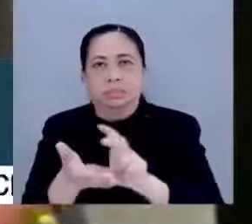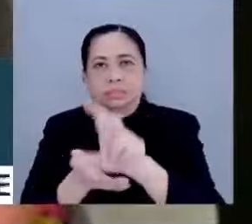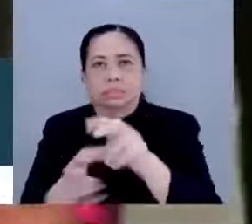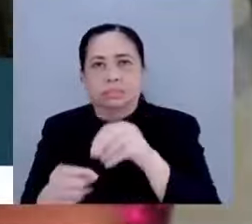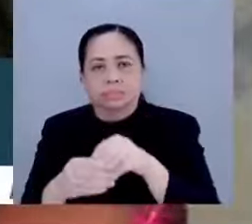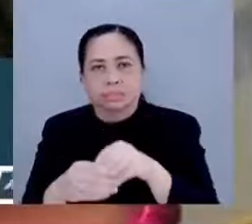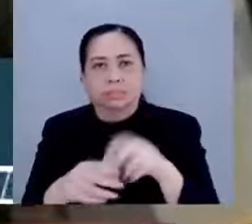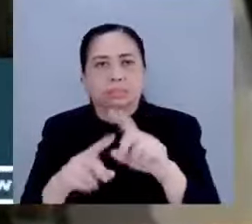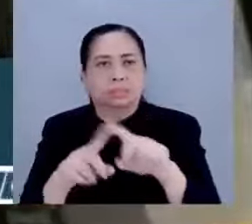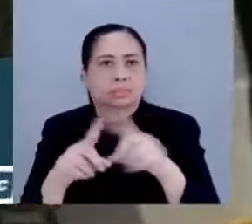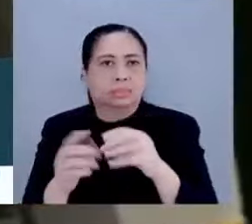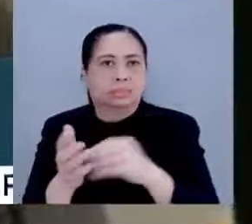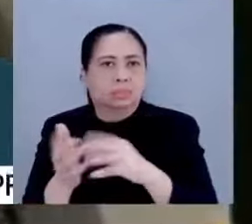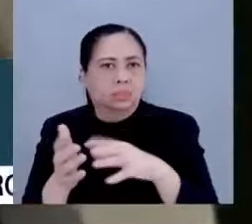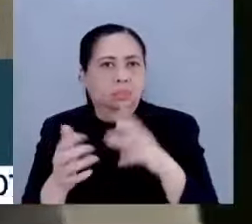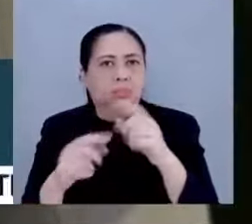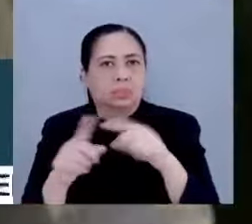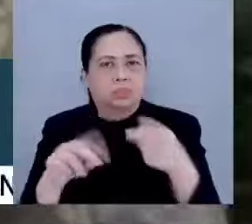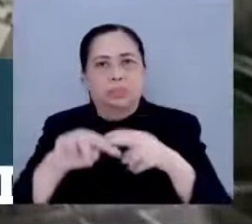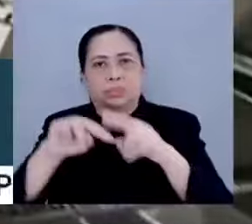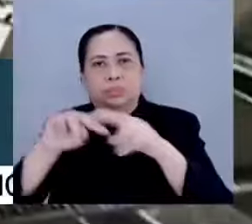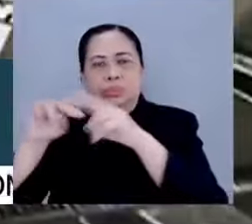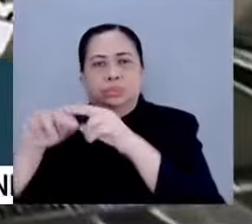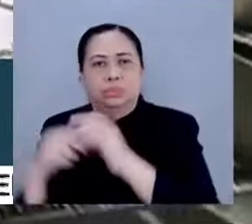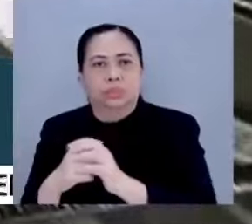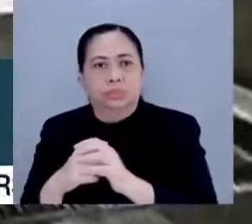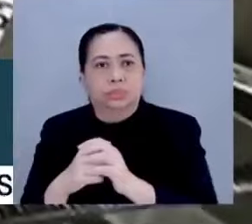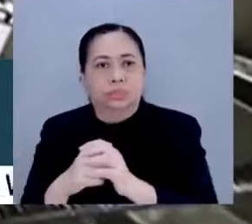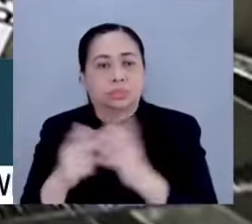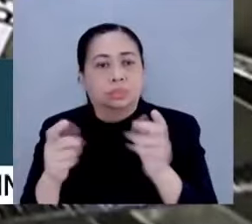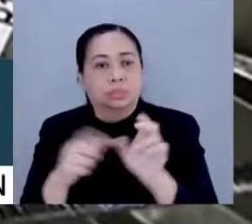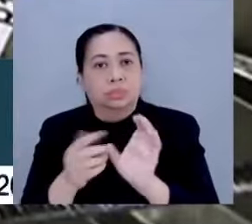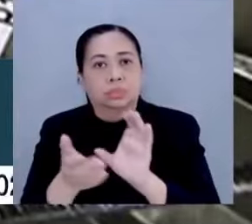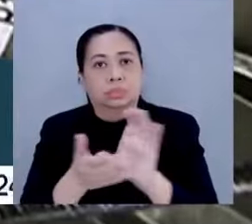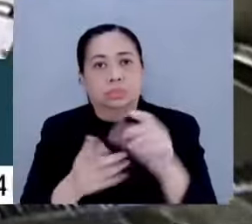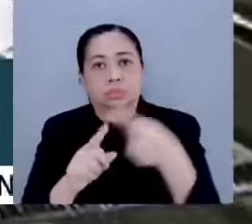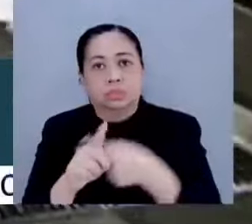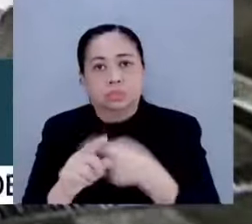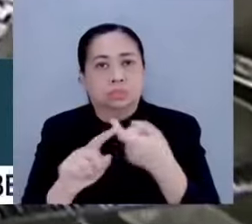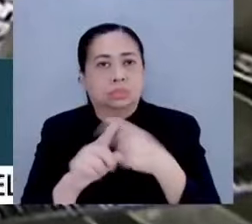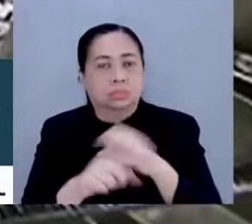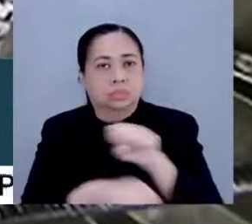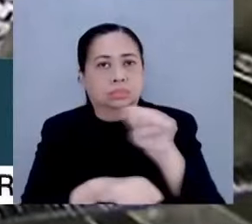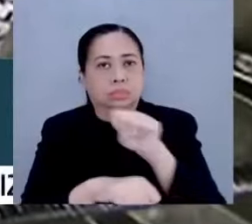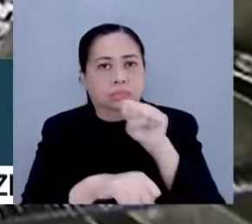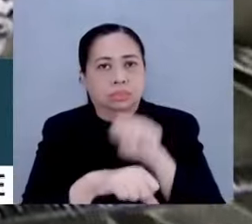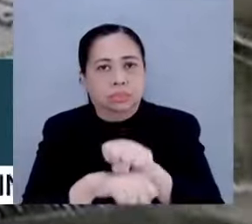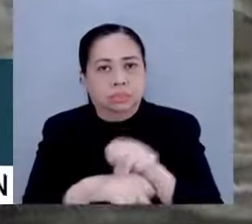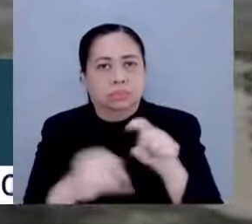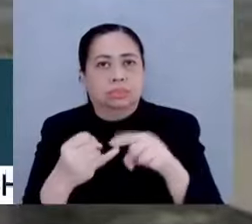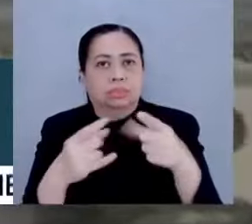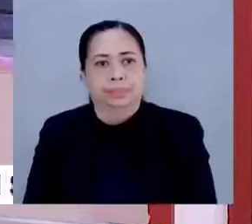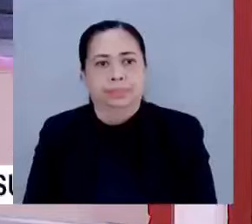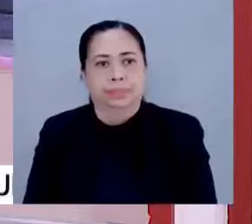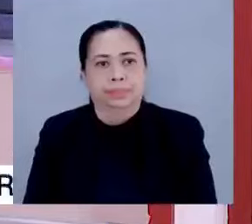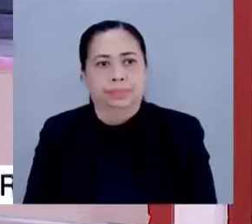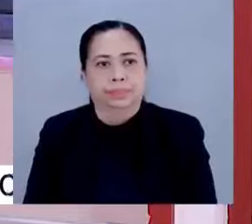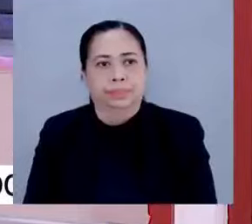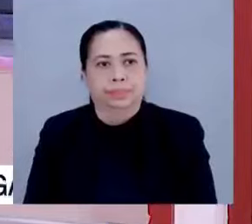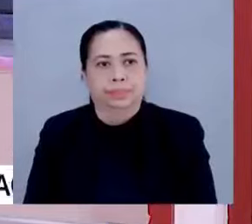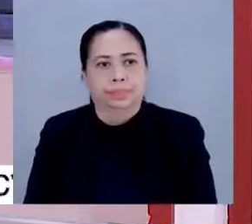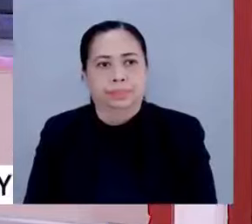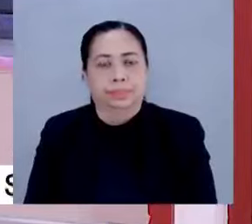instruments for the increase. Capital infusions for the month were mainly from Singapore, Japan, and the U.S. A